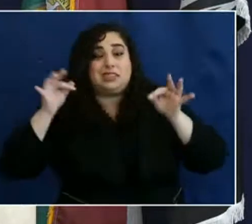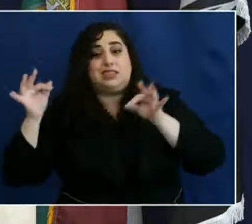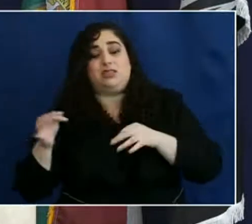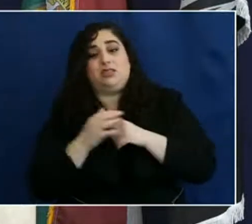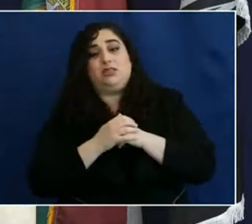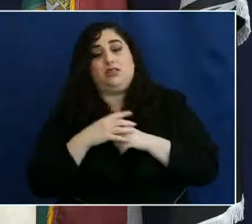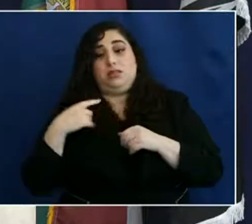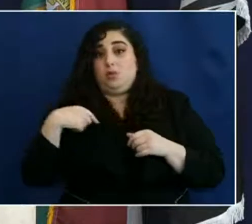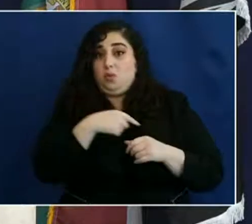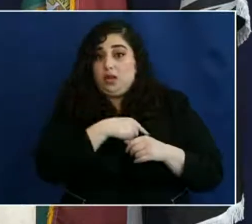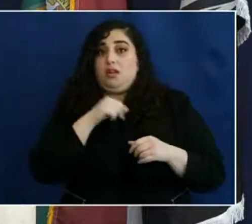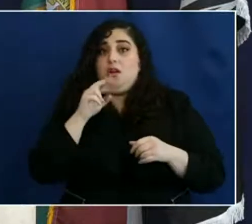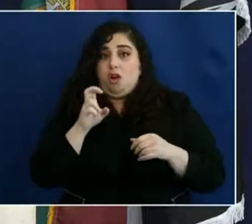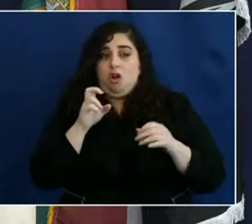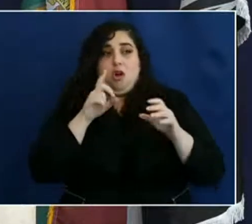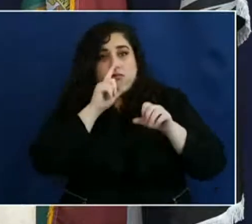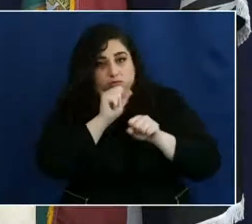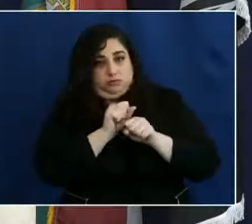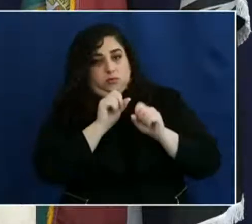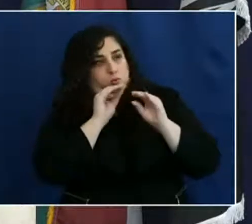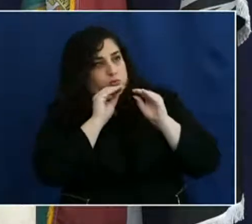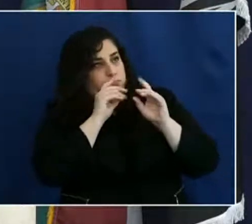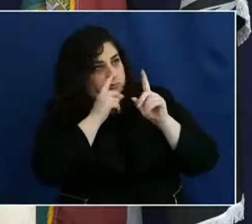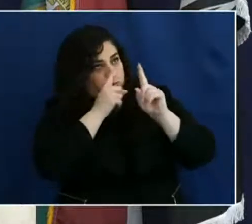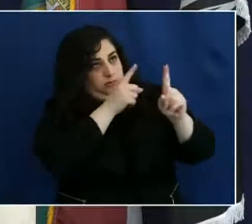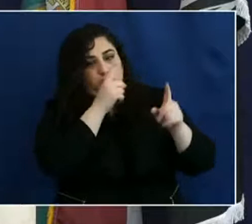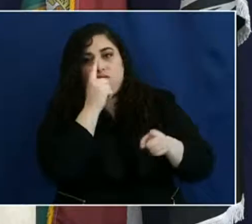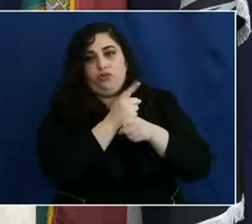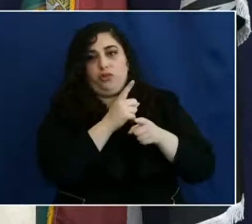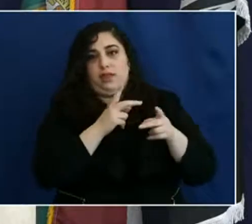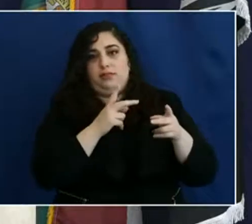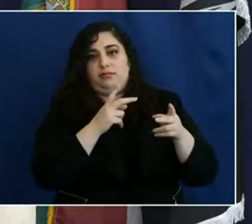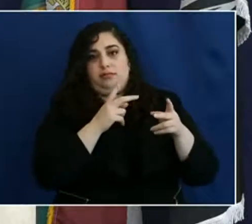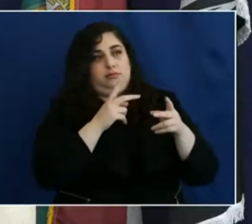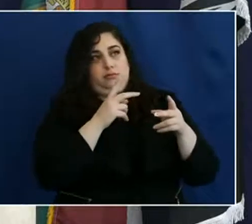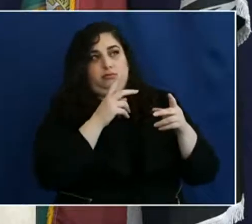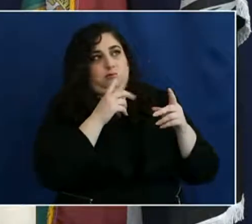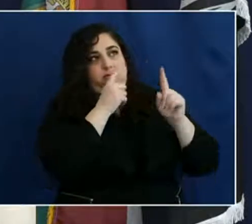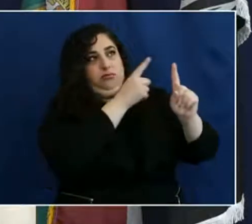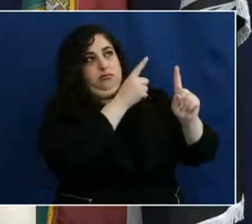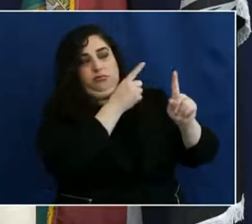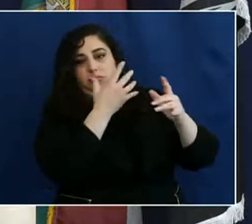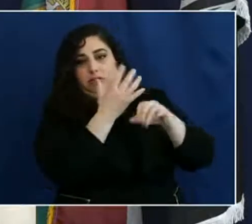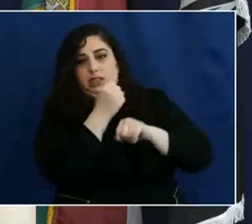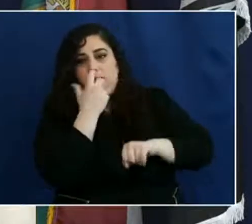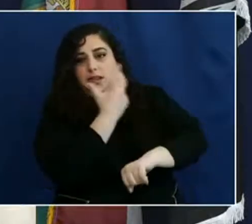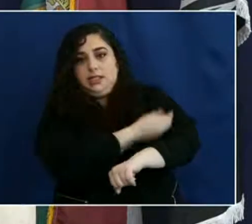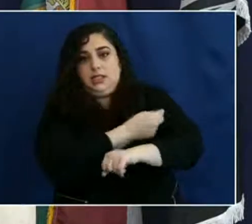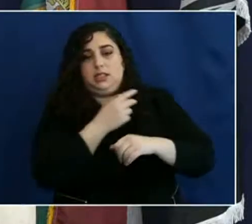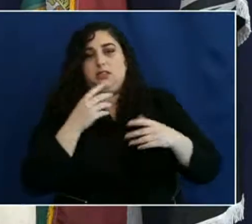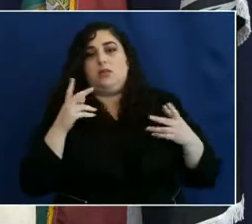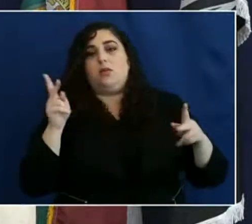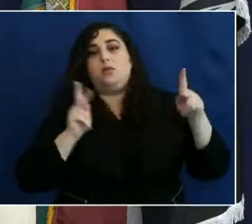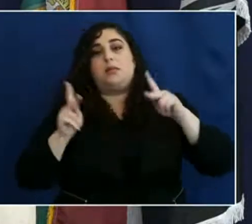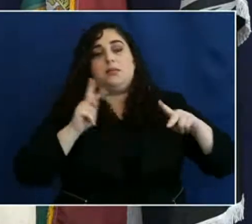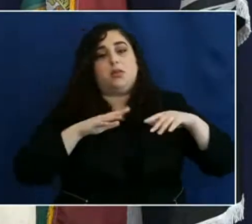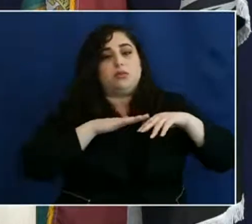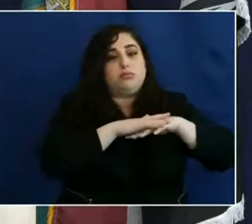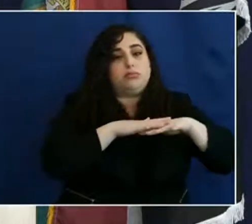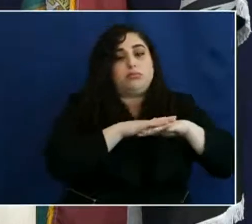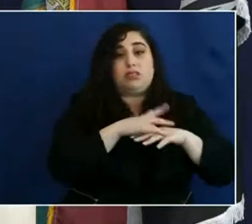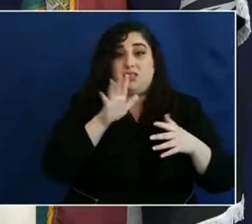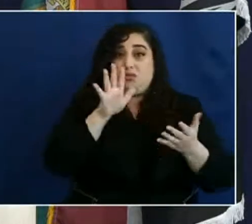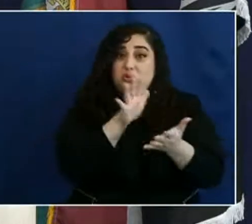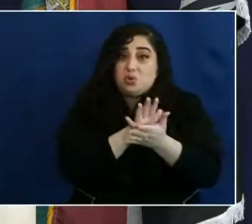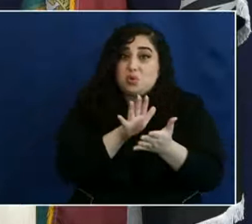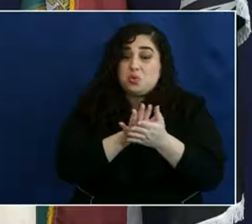in the right direction, and we are opening up more things, which means more people are naturally going to congregate. You're going to open more schools, more kids are going to be